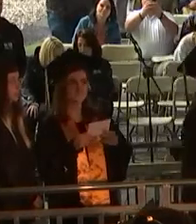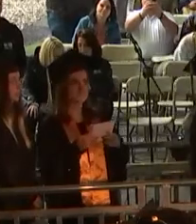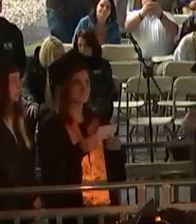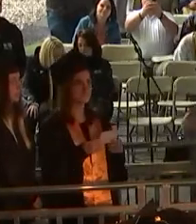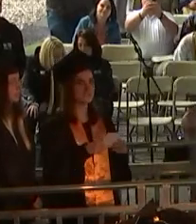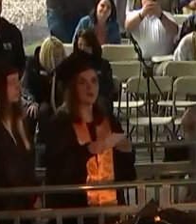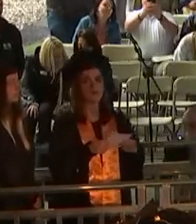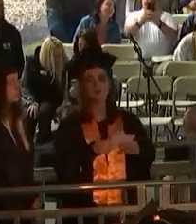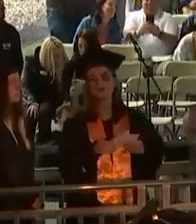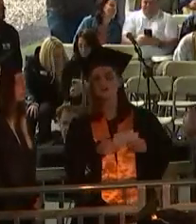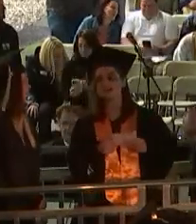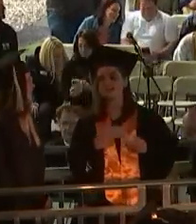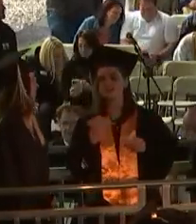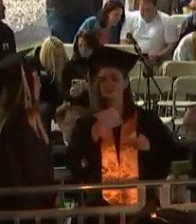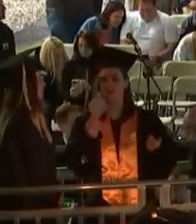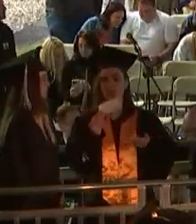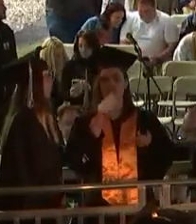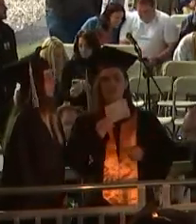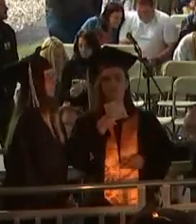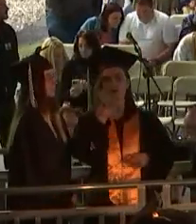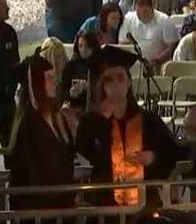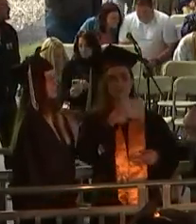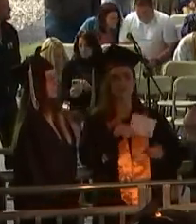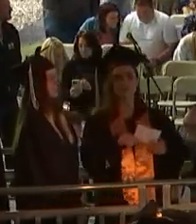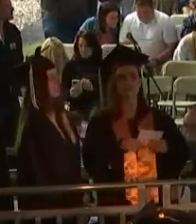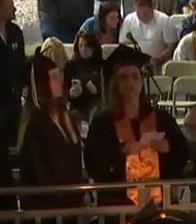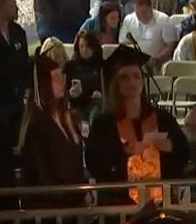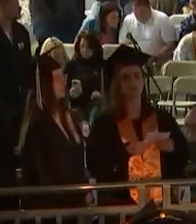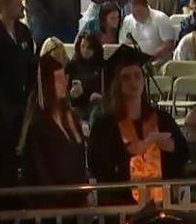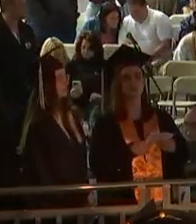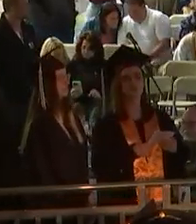Sydney Maria Barros.